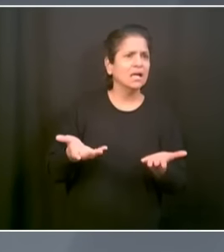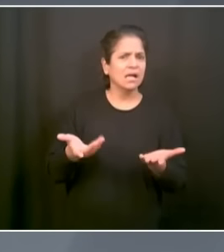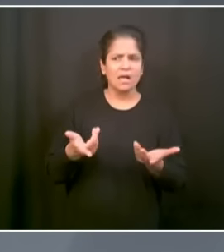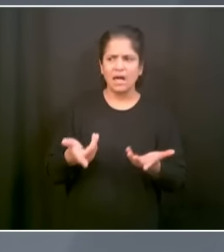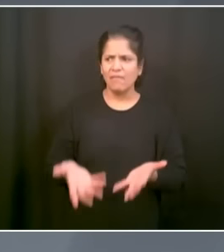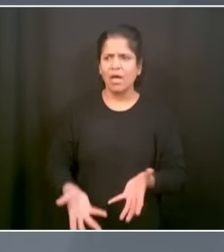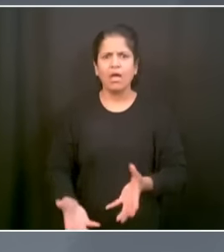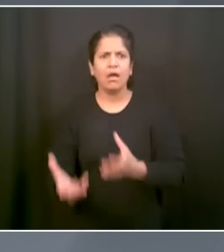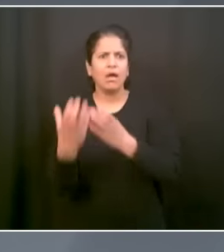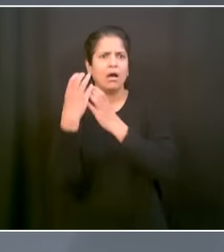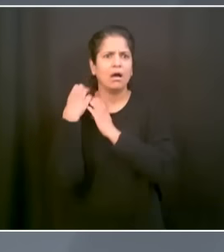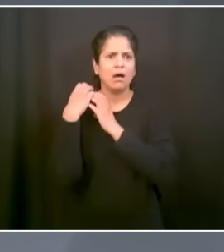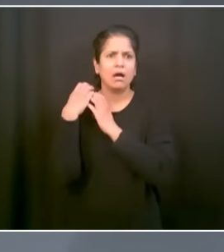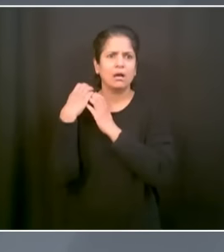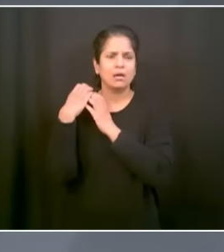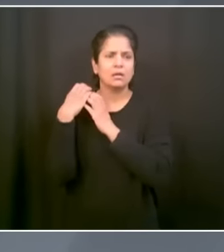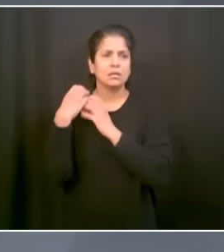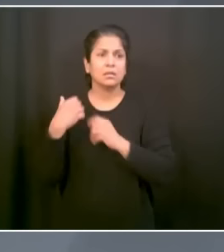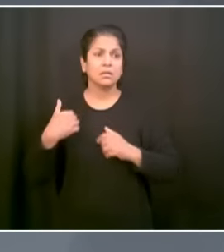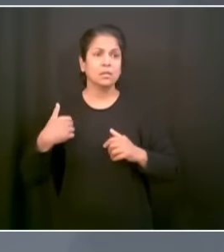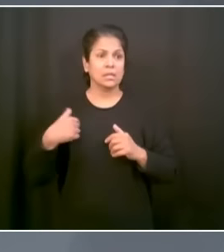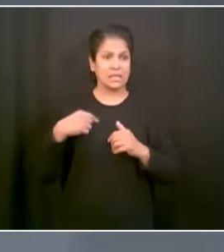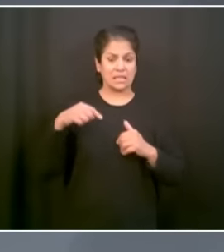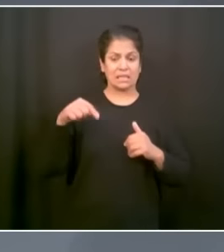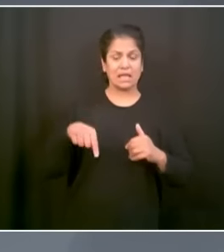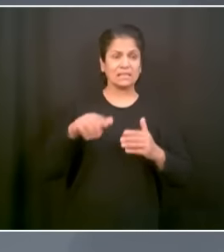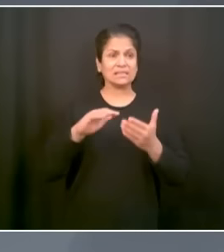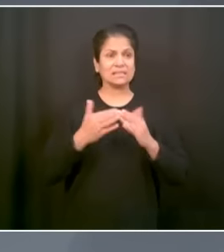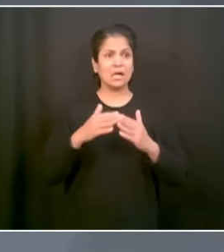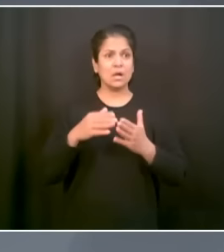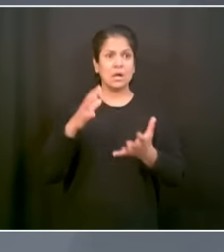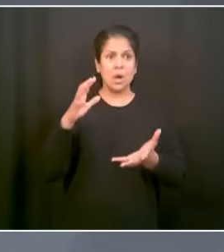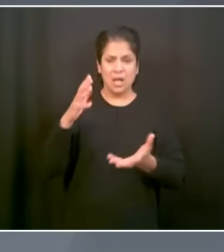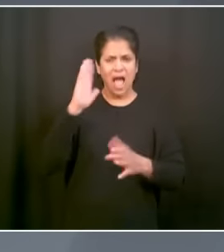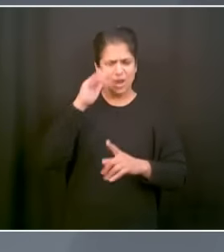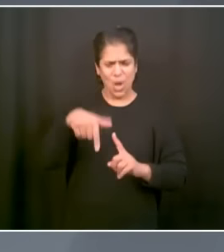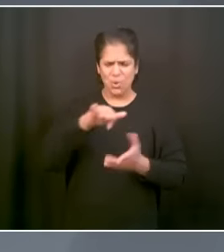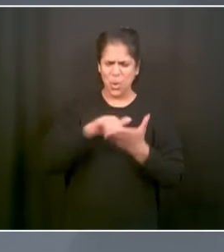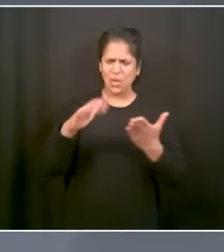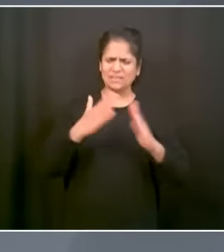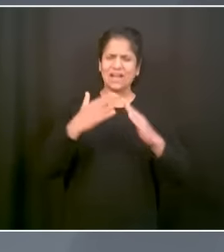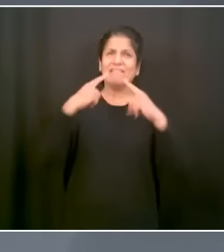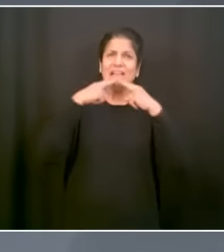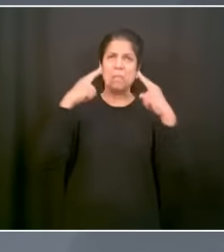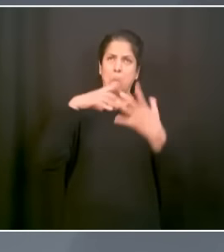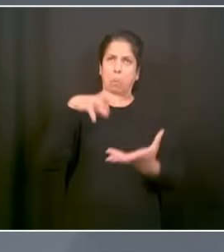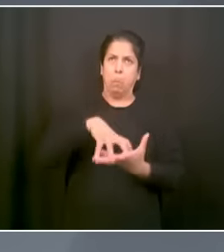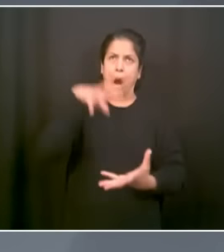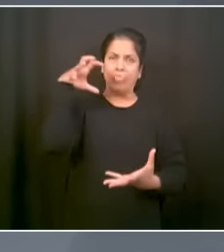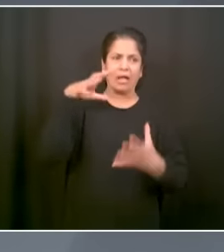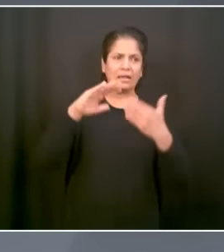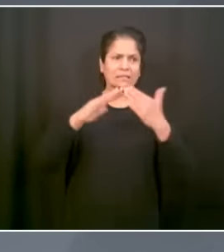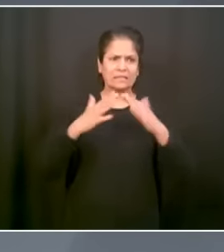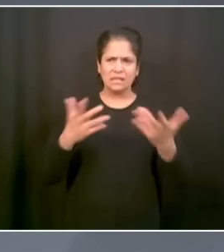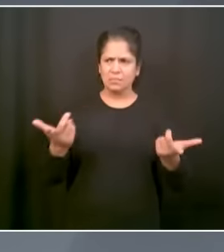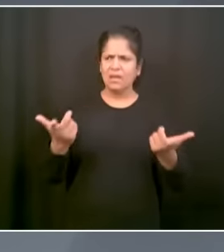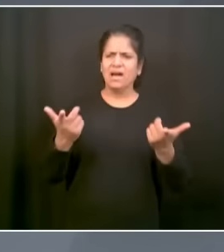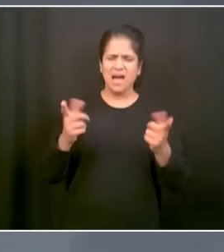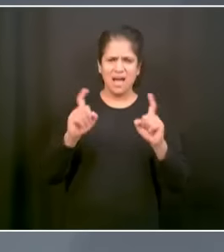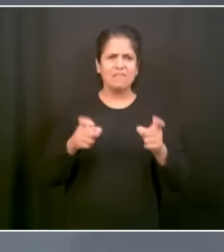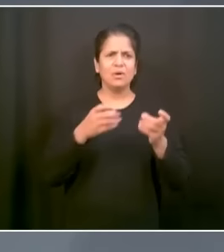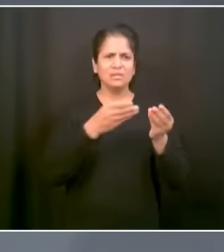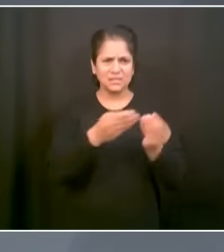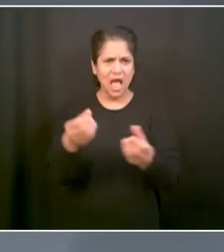the history of the world, that we can not only put our city back on firmer financial footing, but also build a stronger city